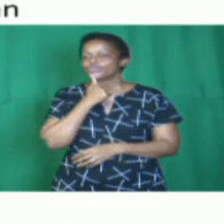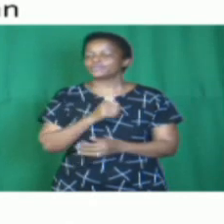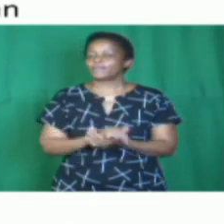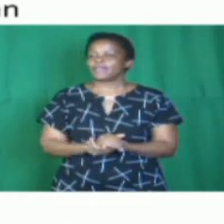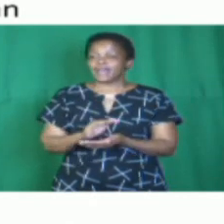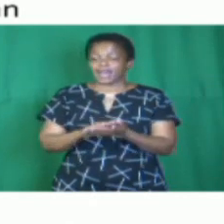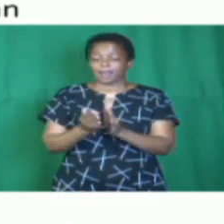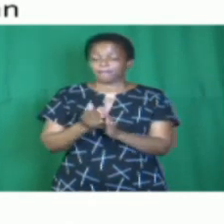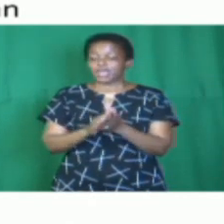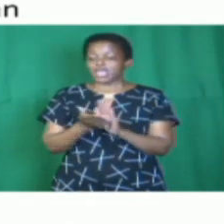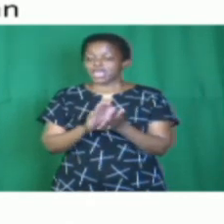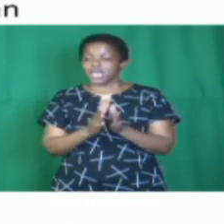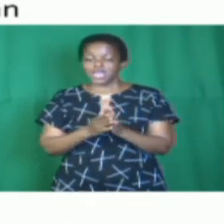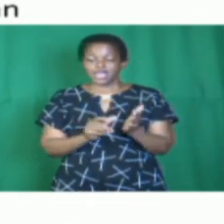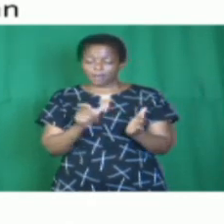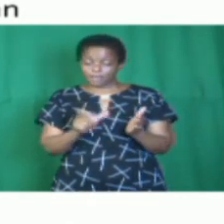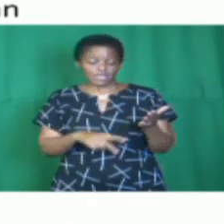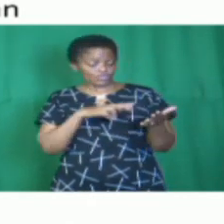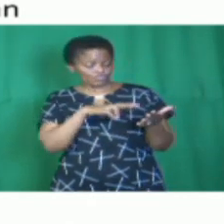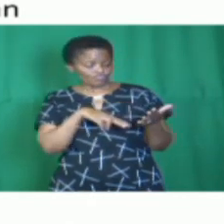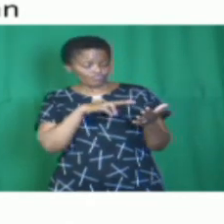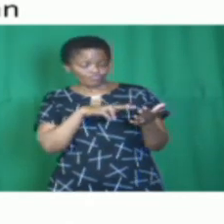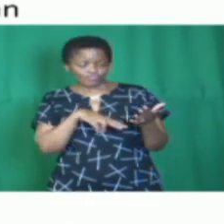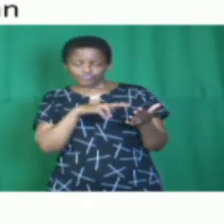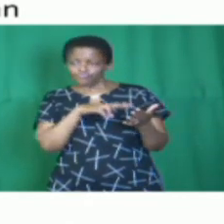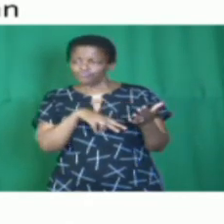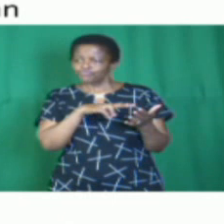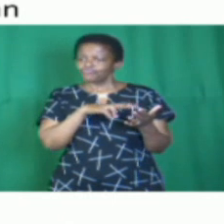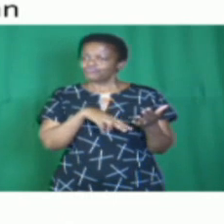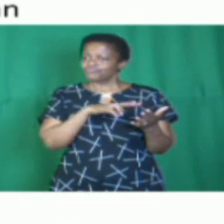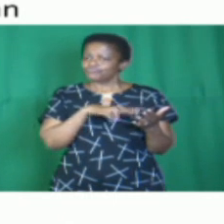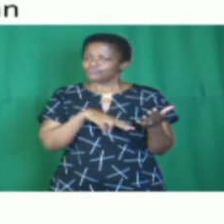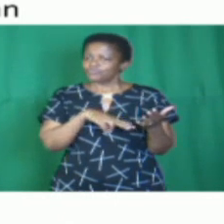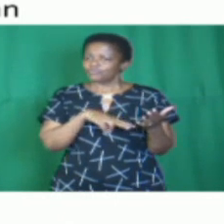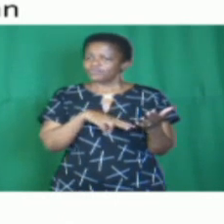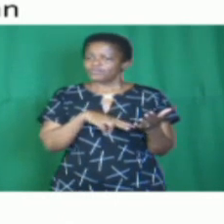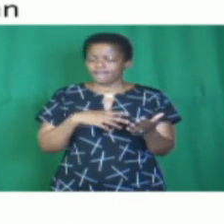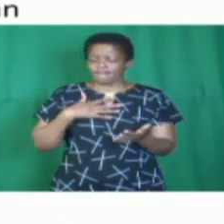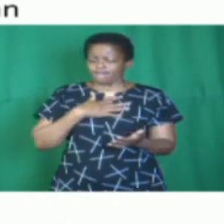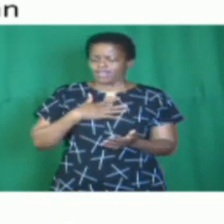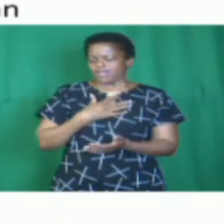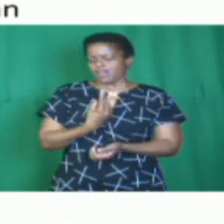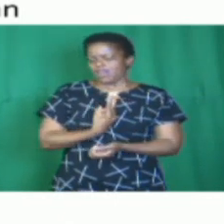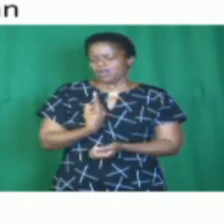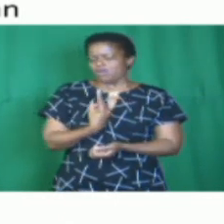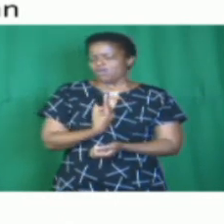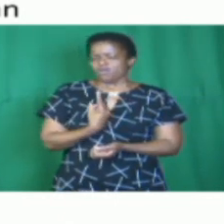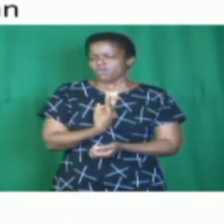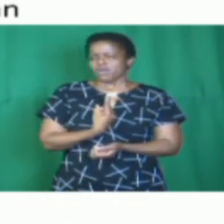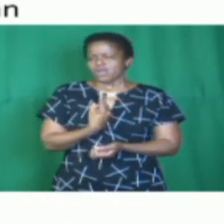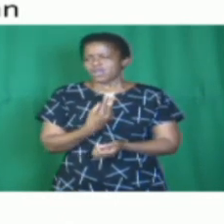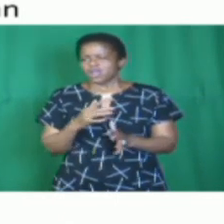create an atmosphere. You can create an atmosphere of what? Of loneliness through the use of words. You